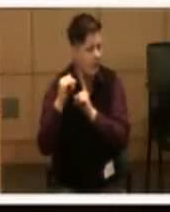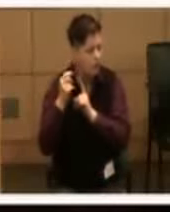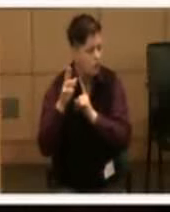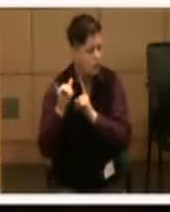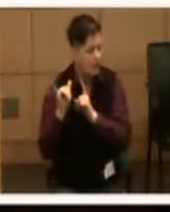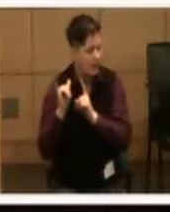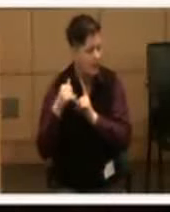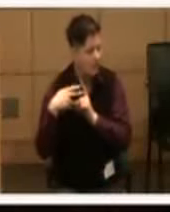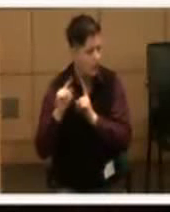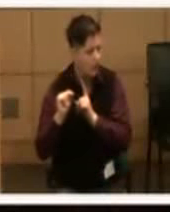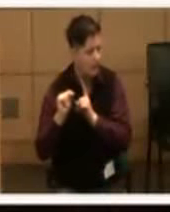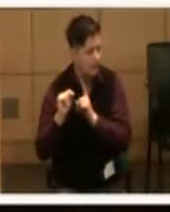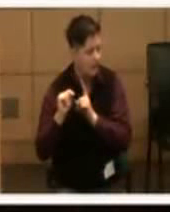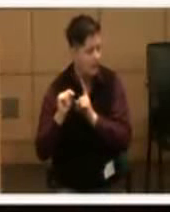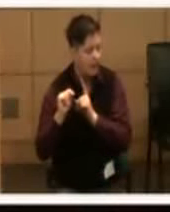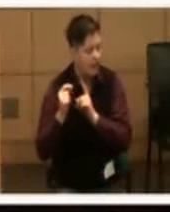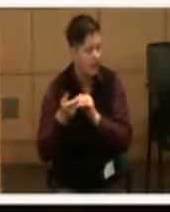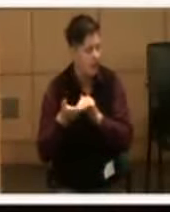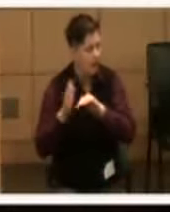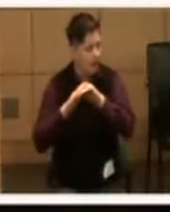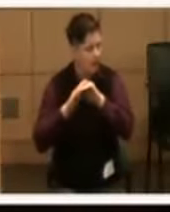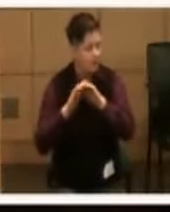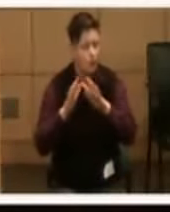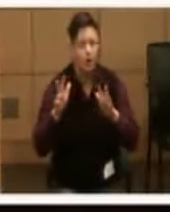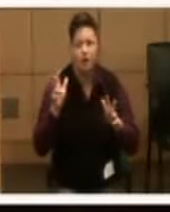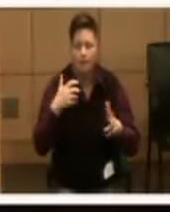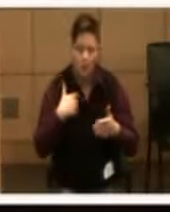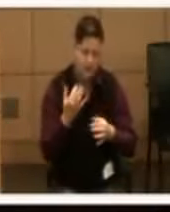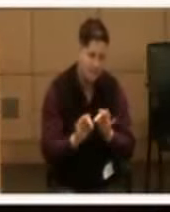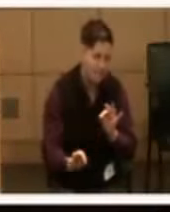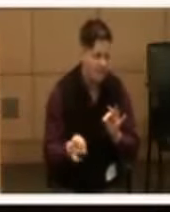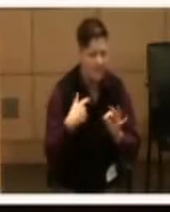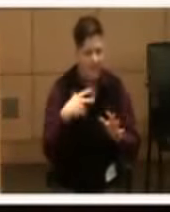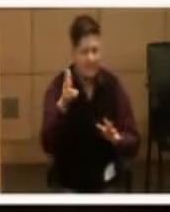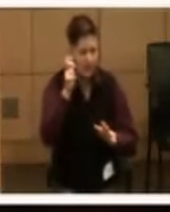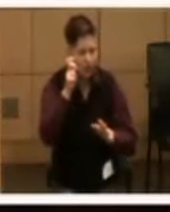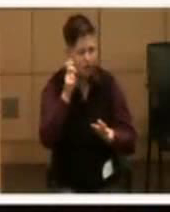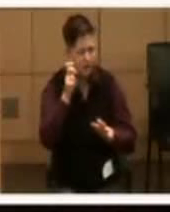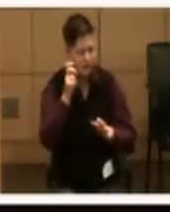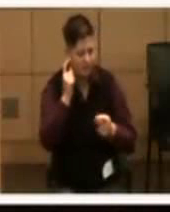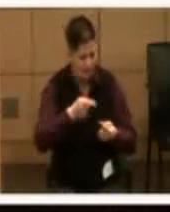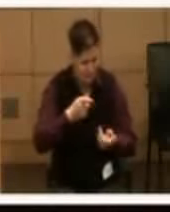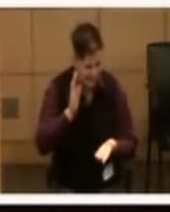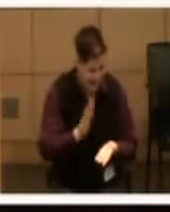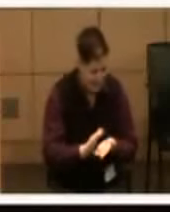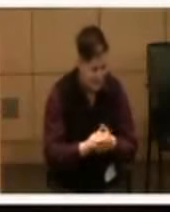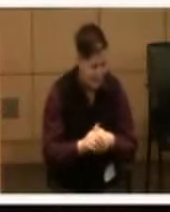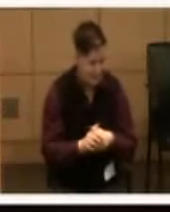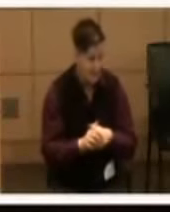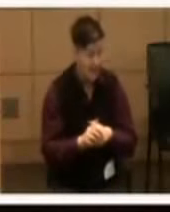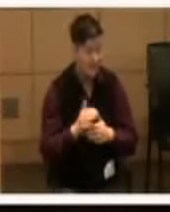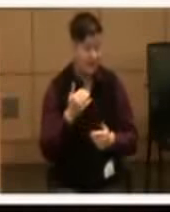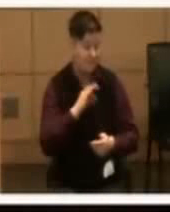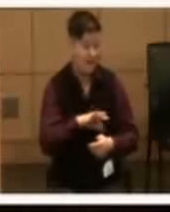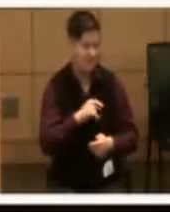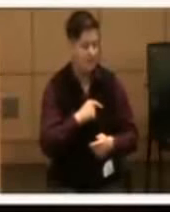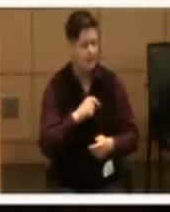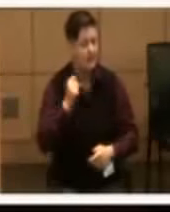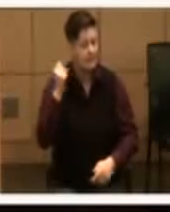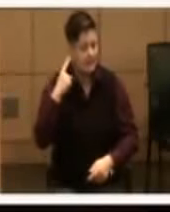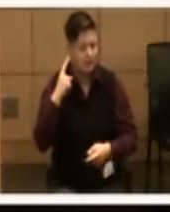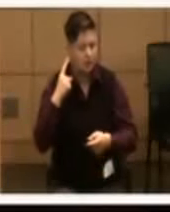makes things a lot simpler for them to hear. And if they have benefit to this added signal-to-noise ratio, it just makes it much